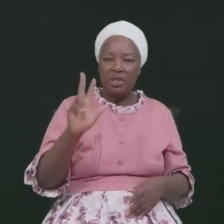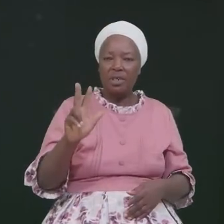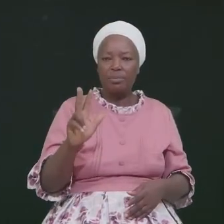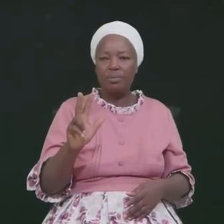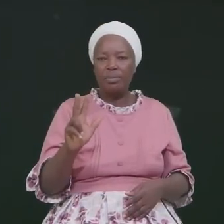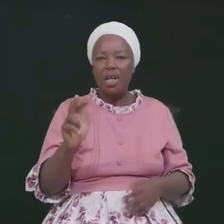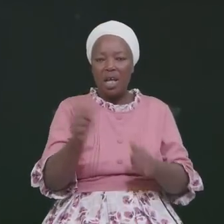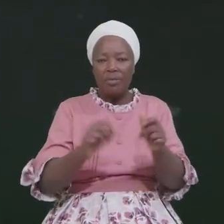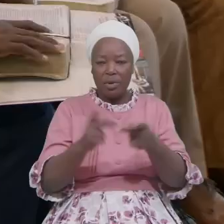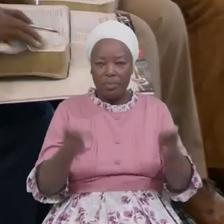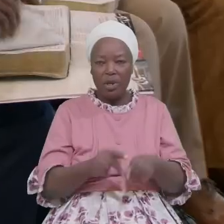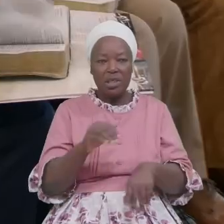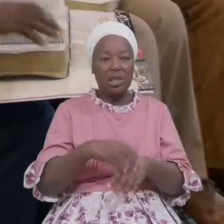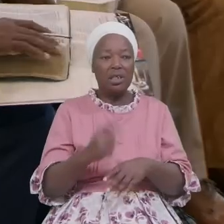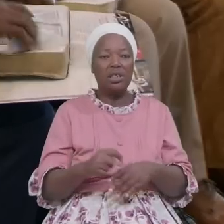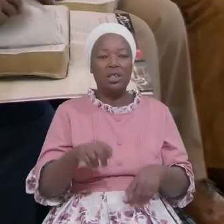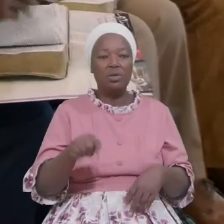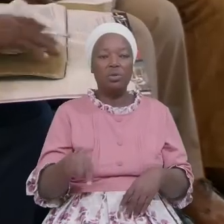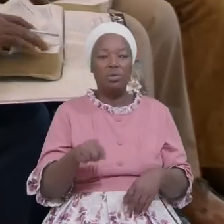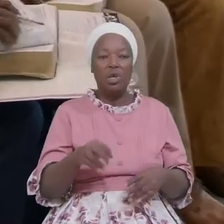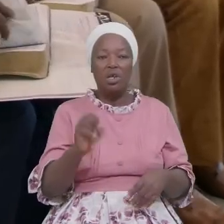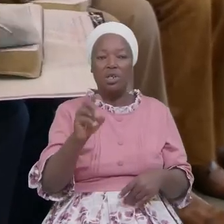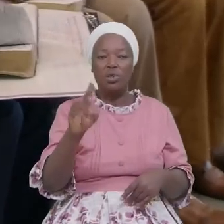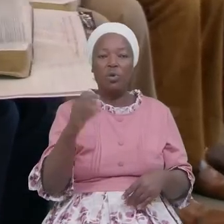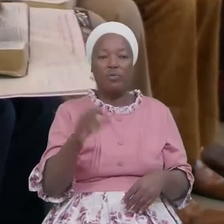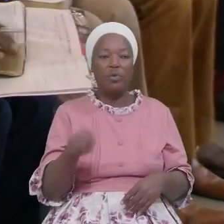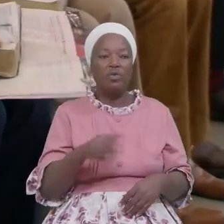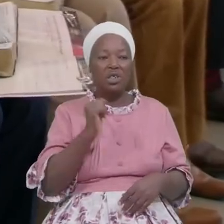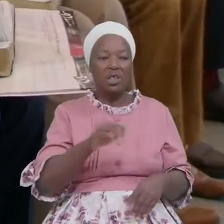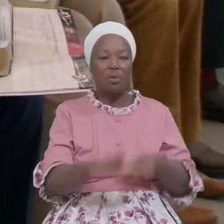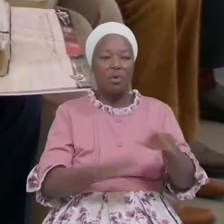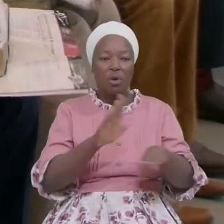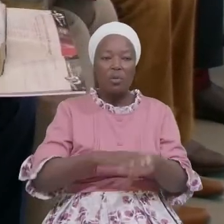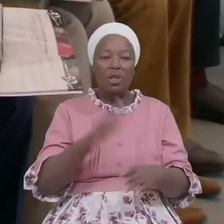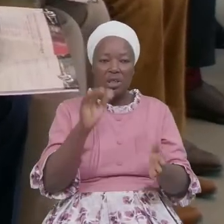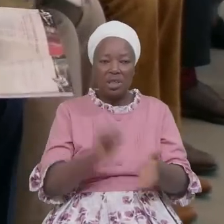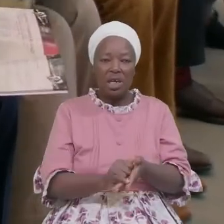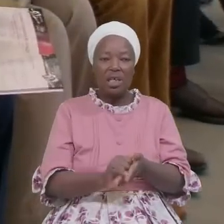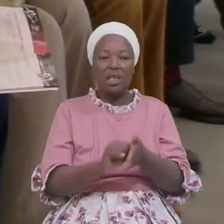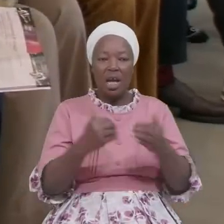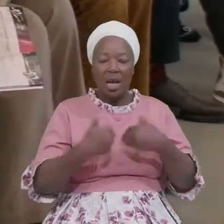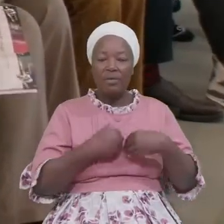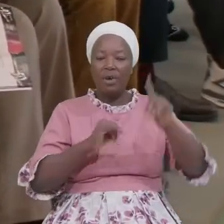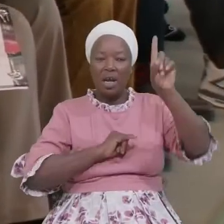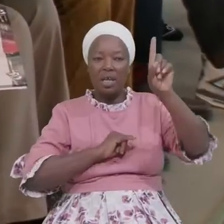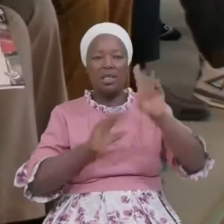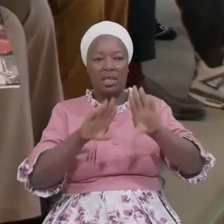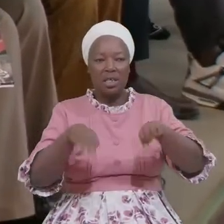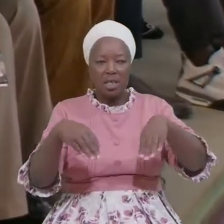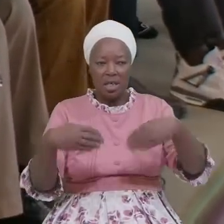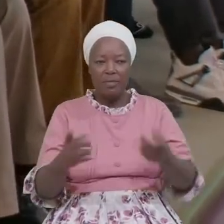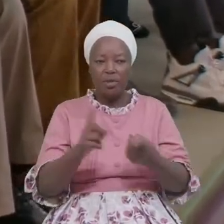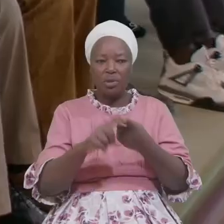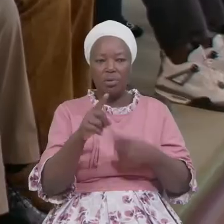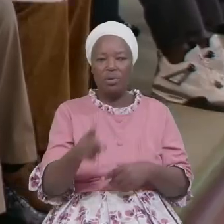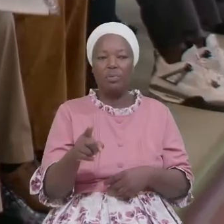Every place that the sole of your foot shall tread upon, that have I given